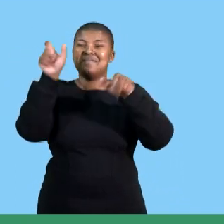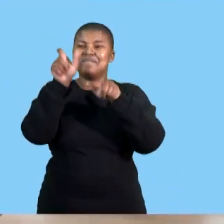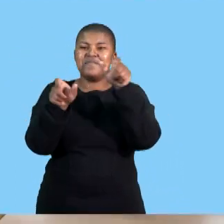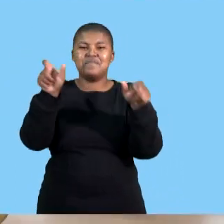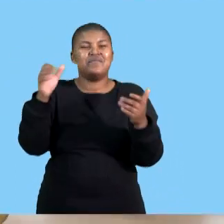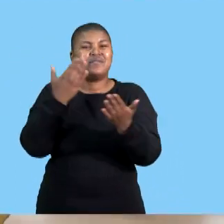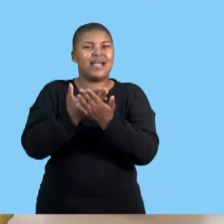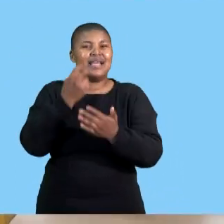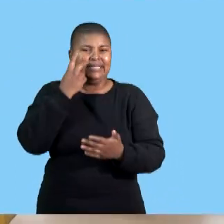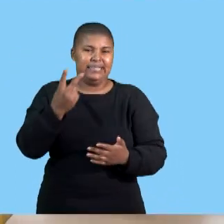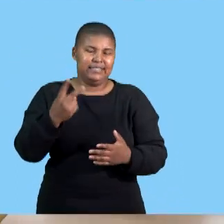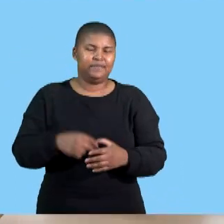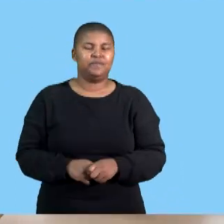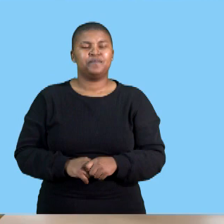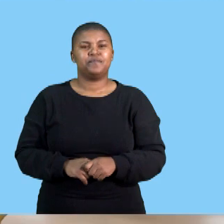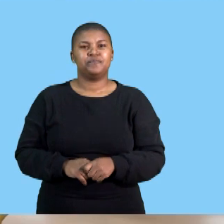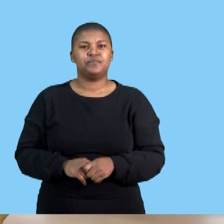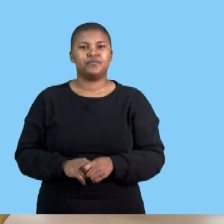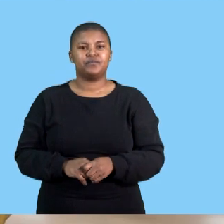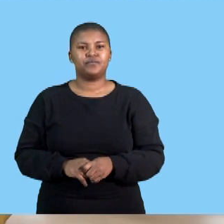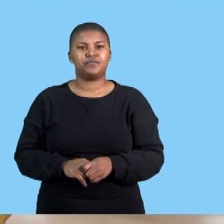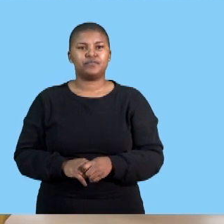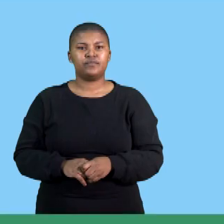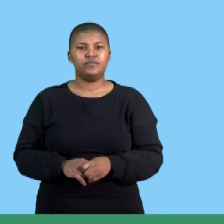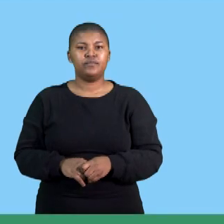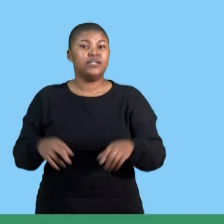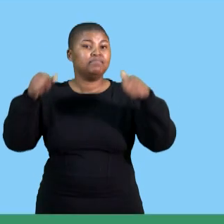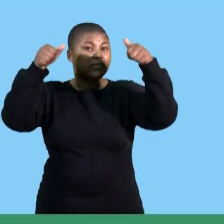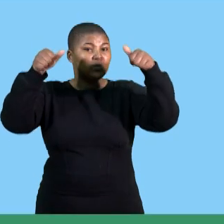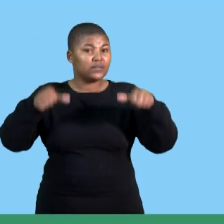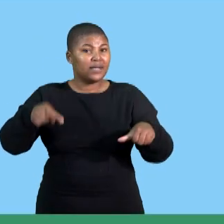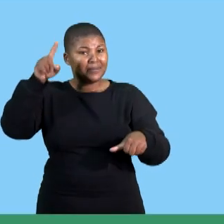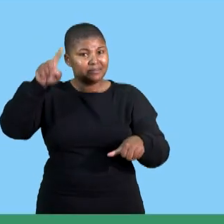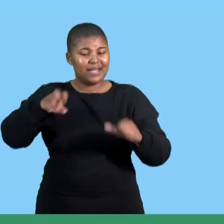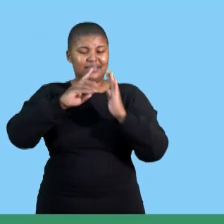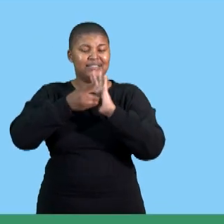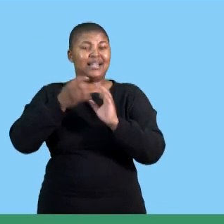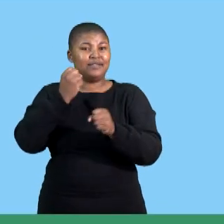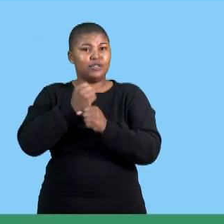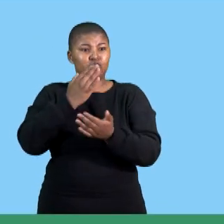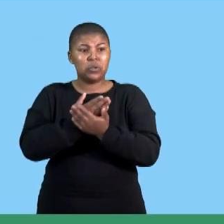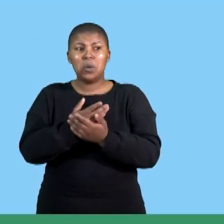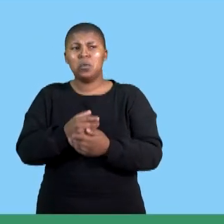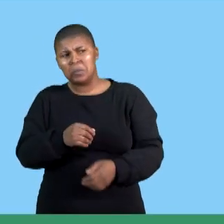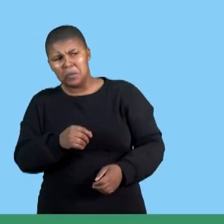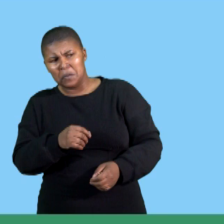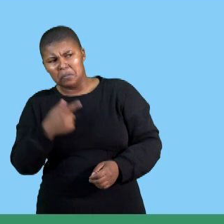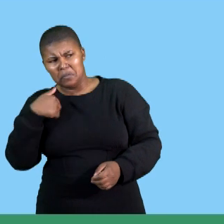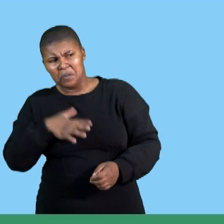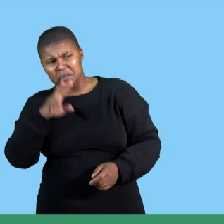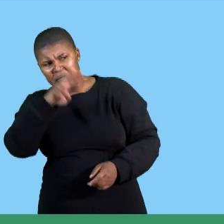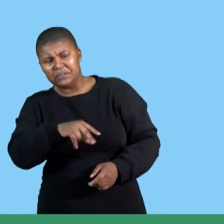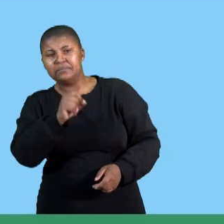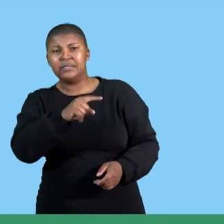the attention of the reader. The poster must be designed to be attractive and